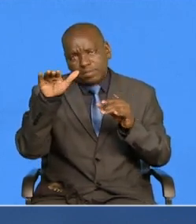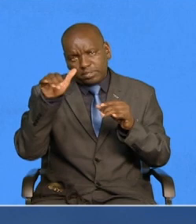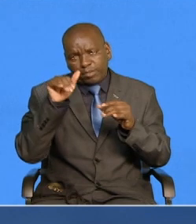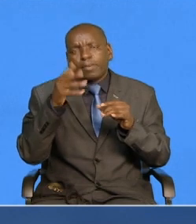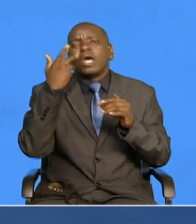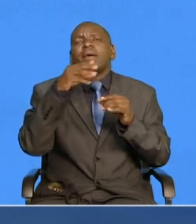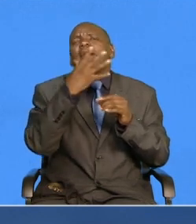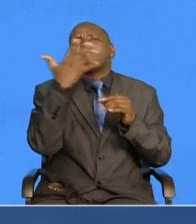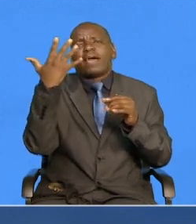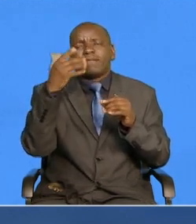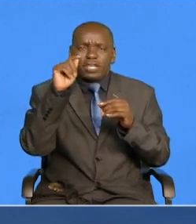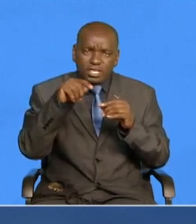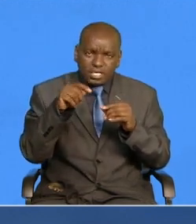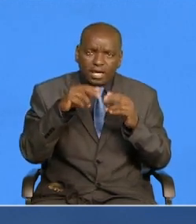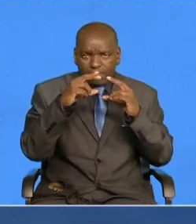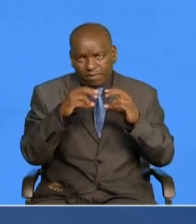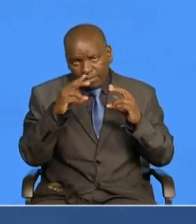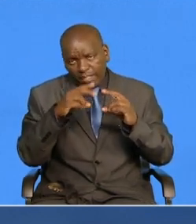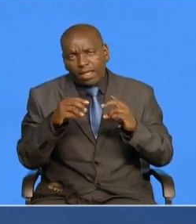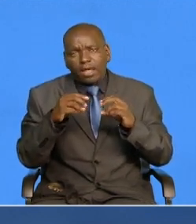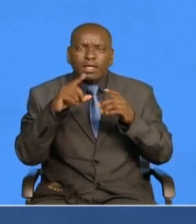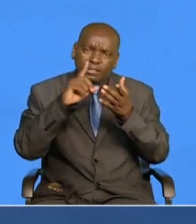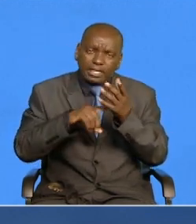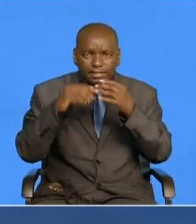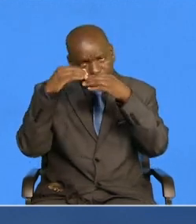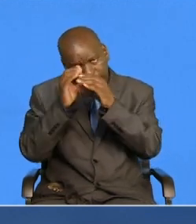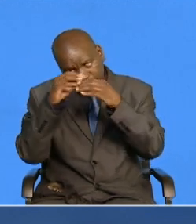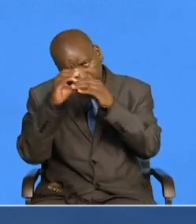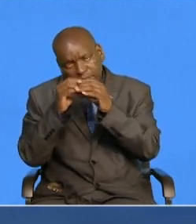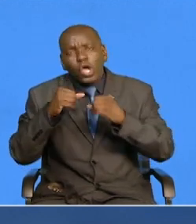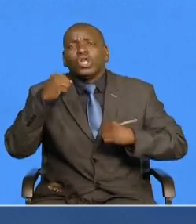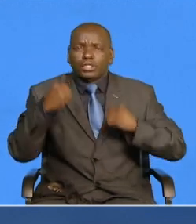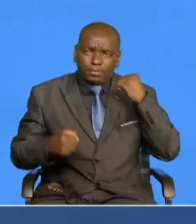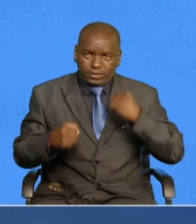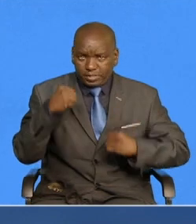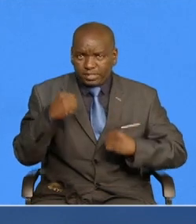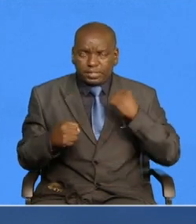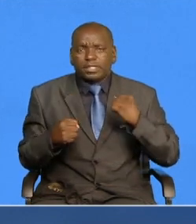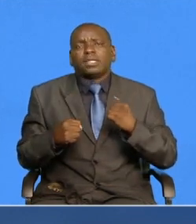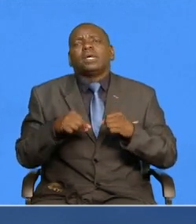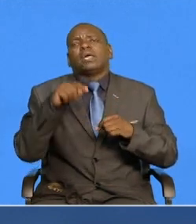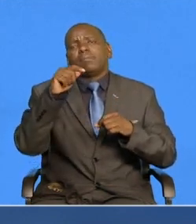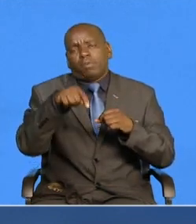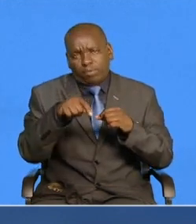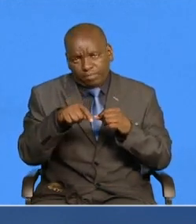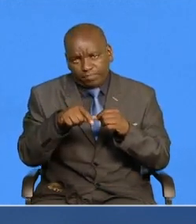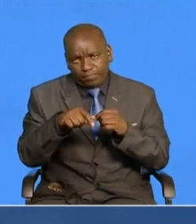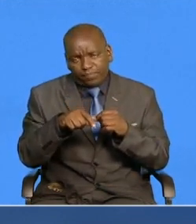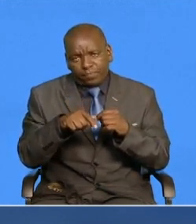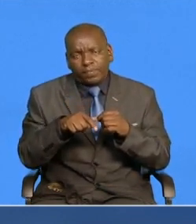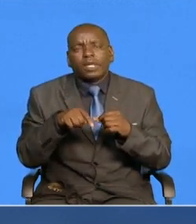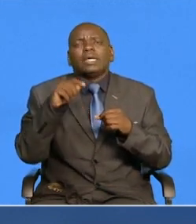5, evaluate holding sporting and similar events using a risk-based